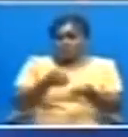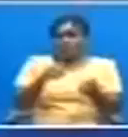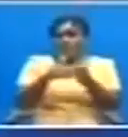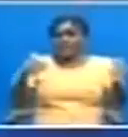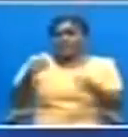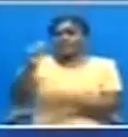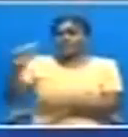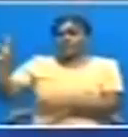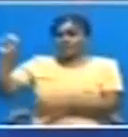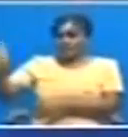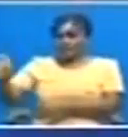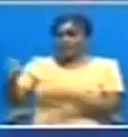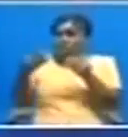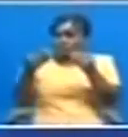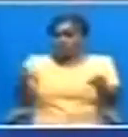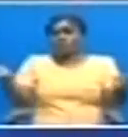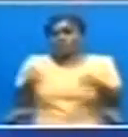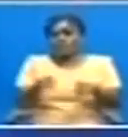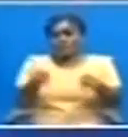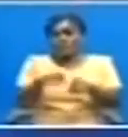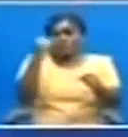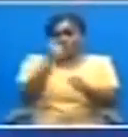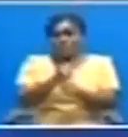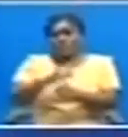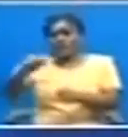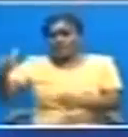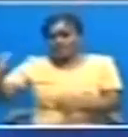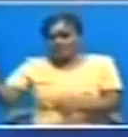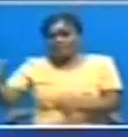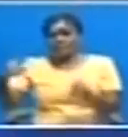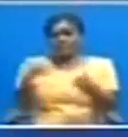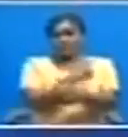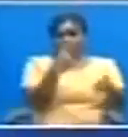Waiguru. We will deal with it the way we dealt with this, the one for Kaimenyi.